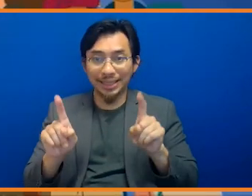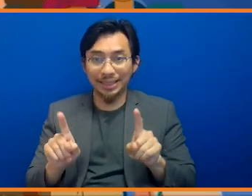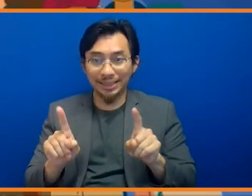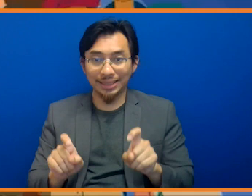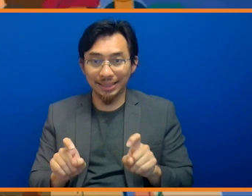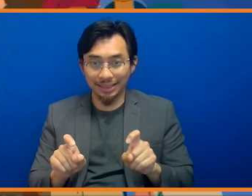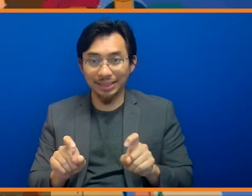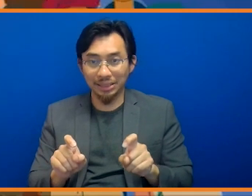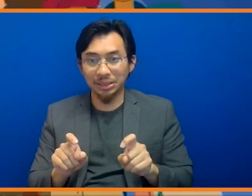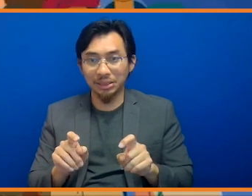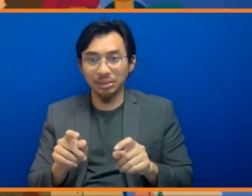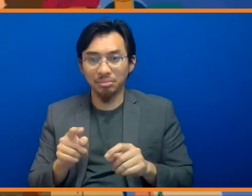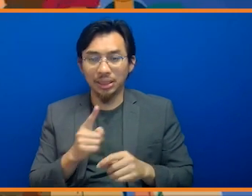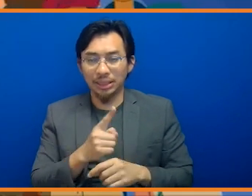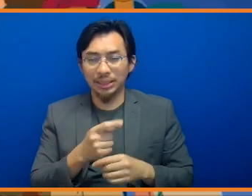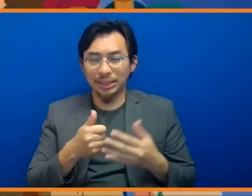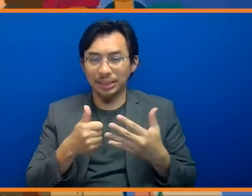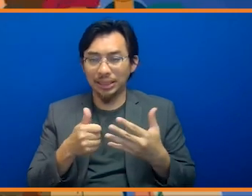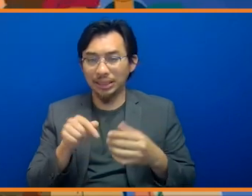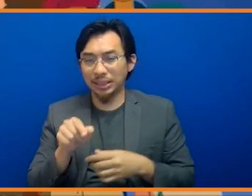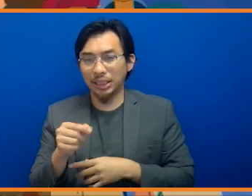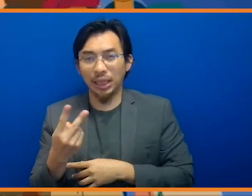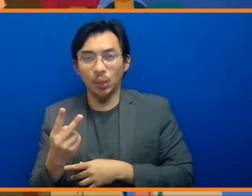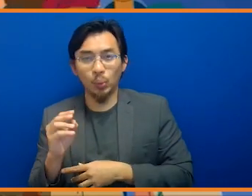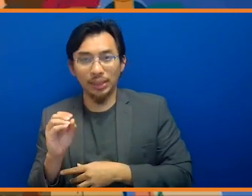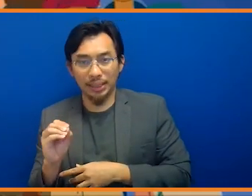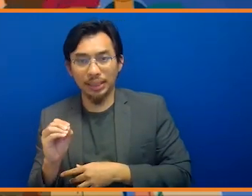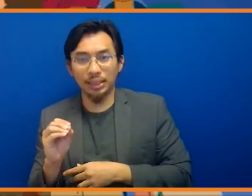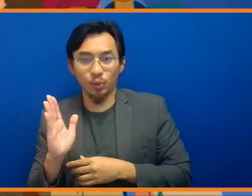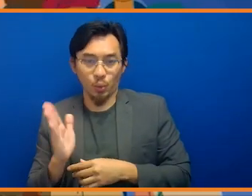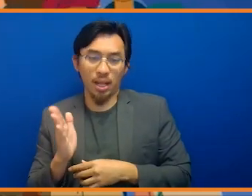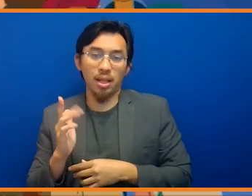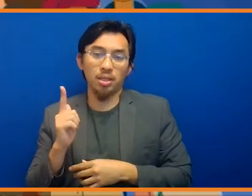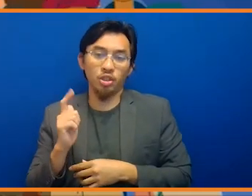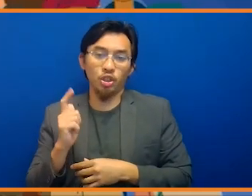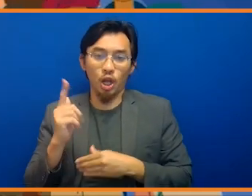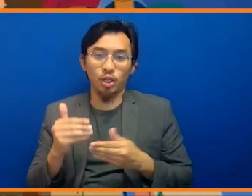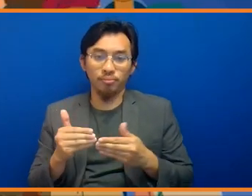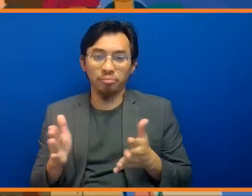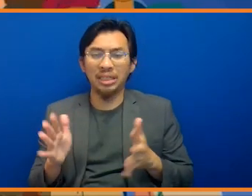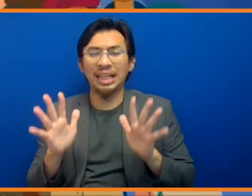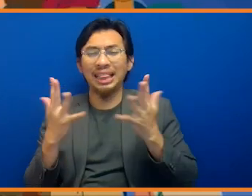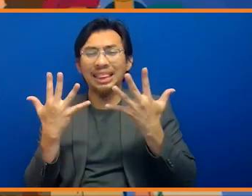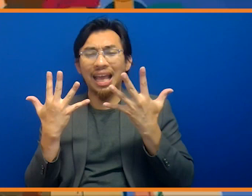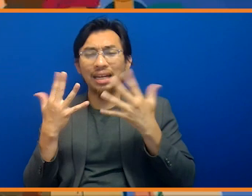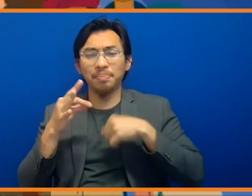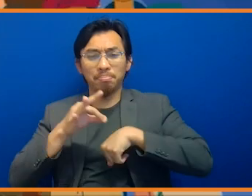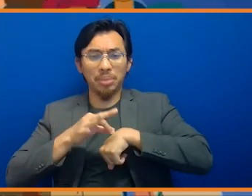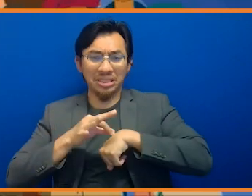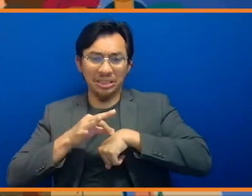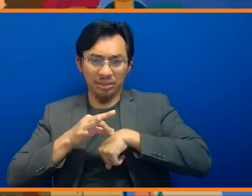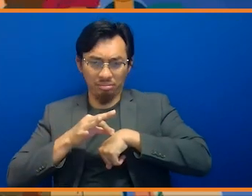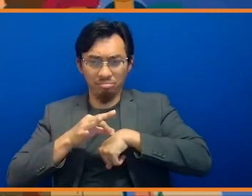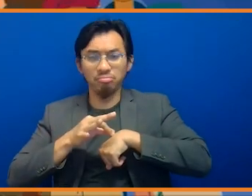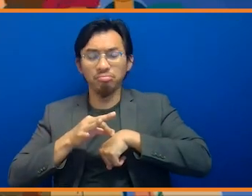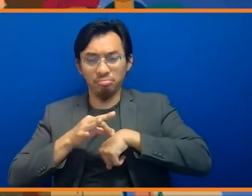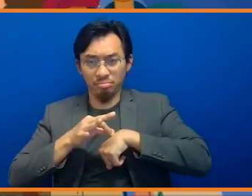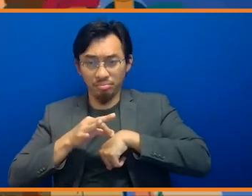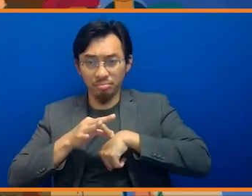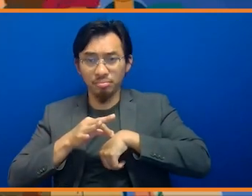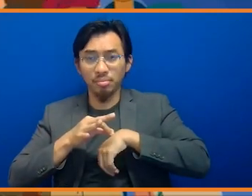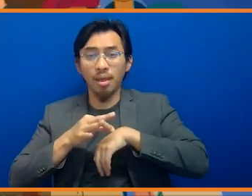test, it will start on 1620. So it's about 10 minutes. And